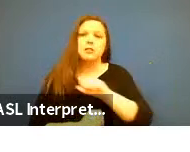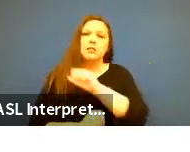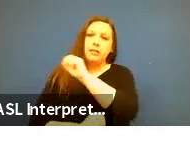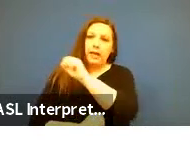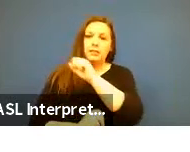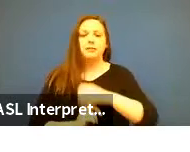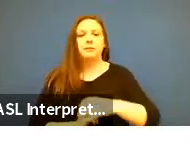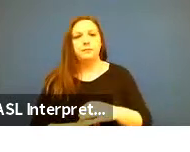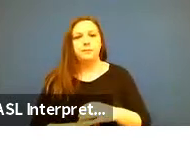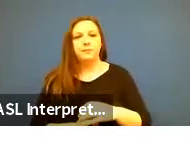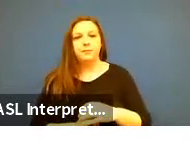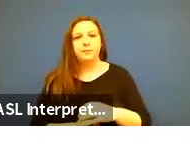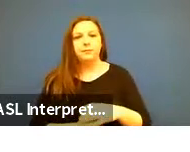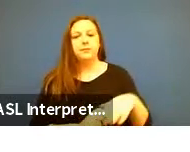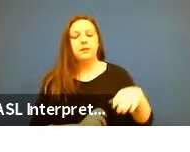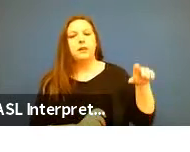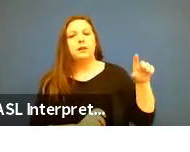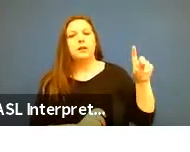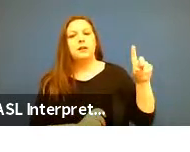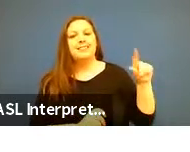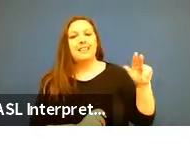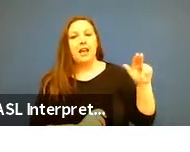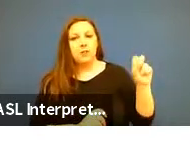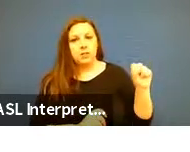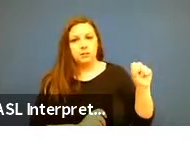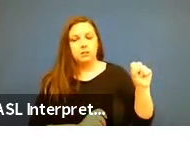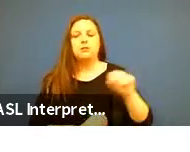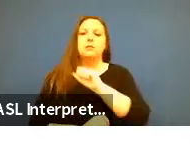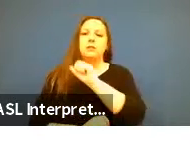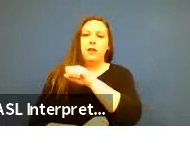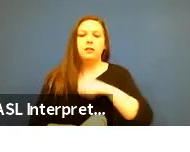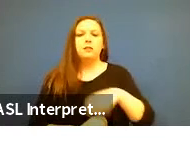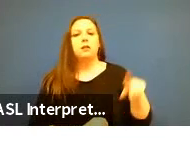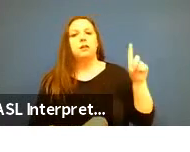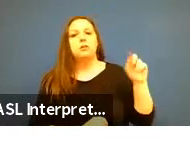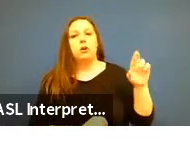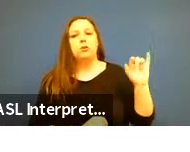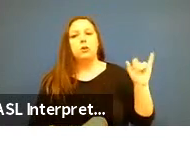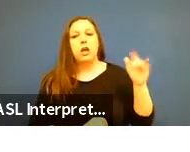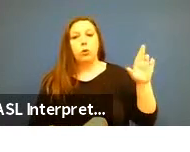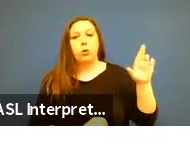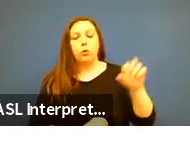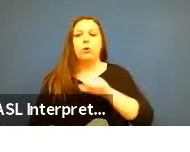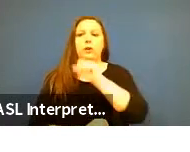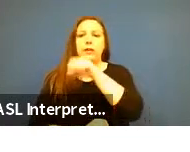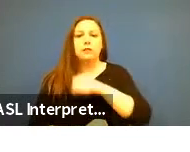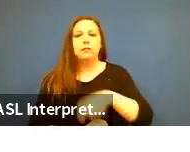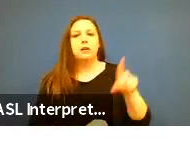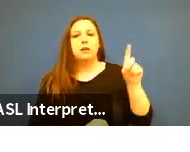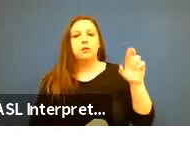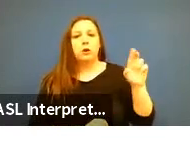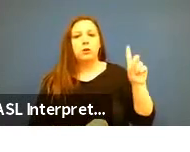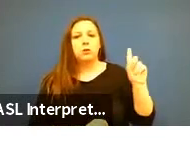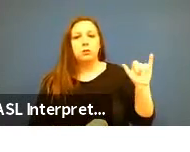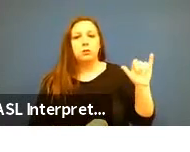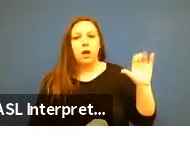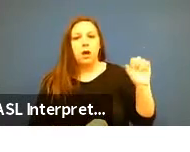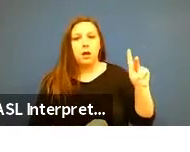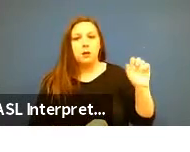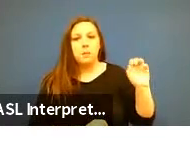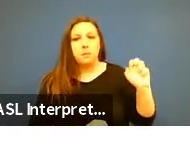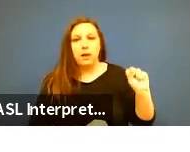Yes. Ms. Davis, Yes. Dr. Yeager, Yes. Dr. Dykeman,